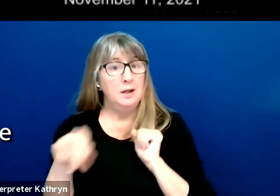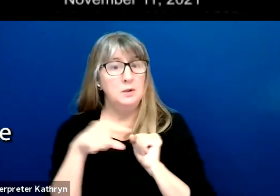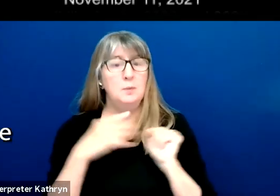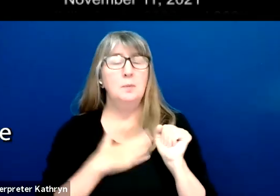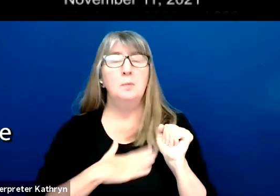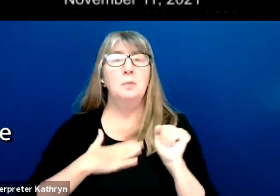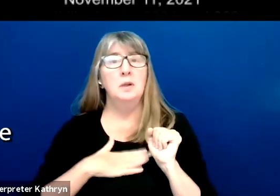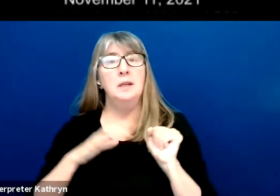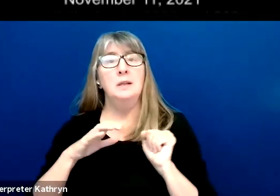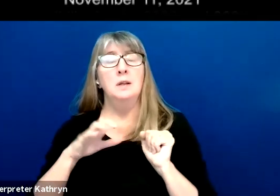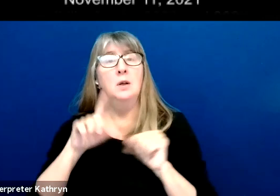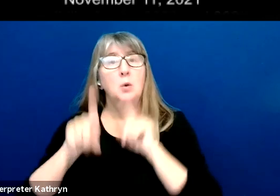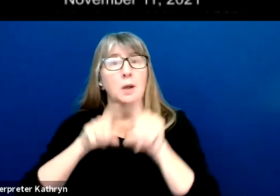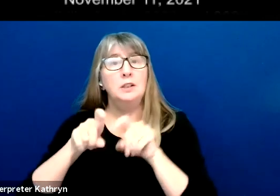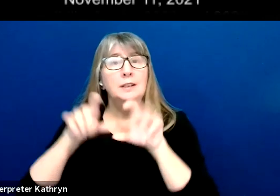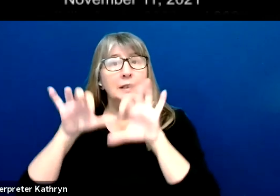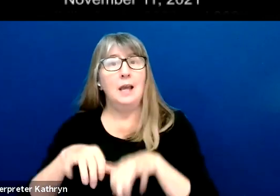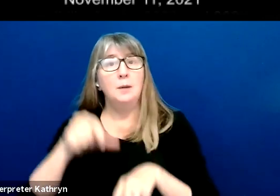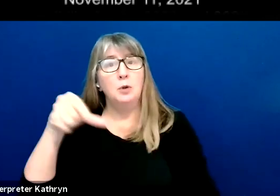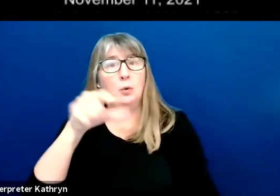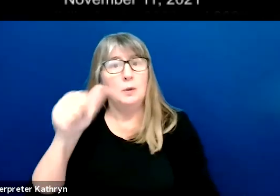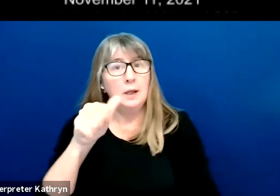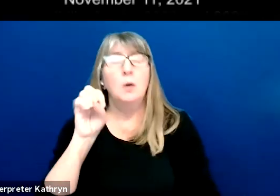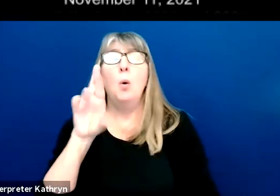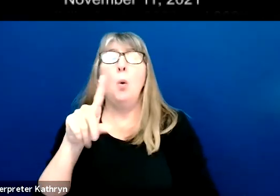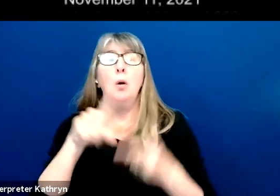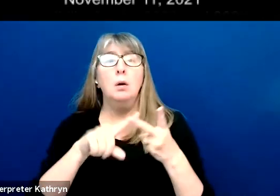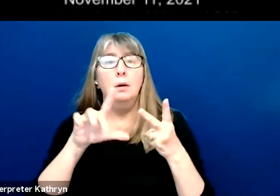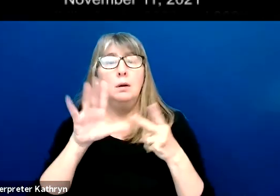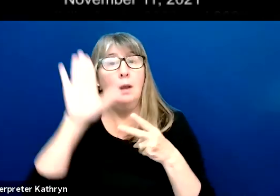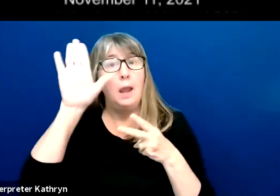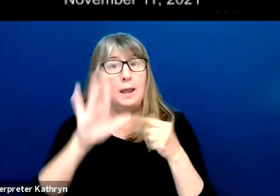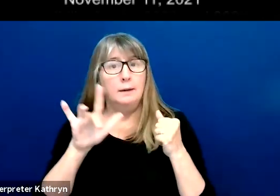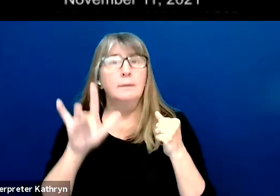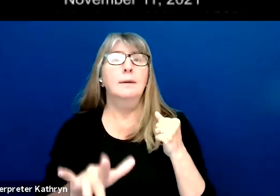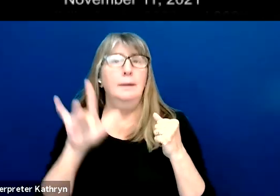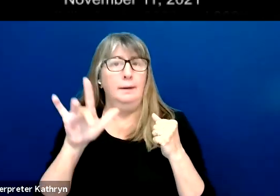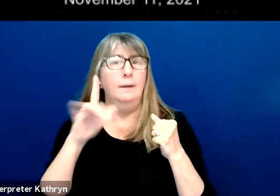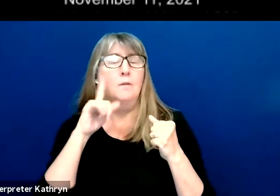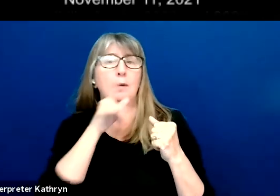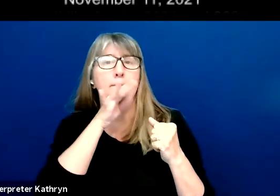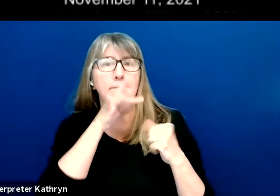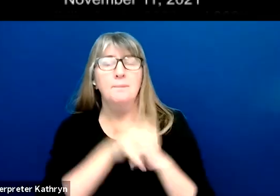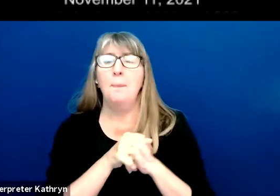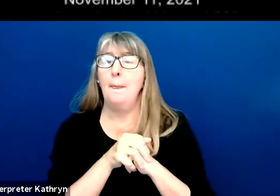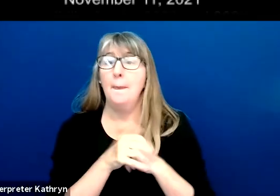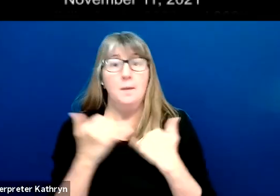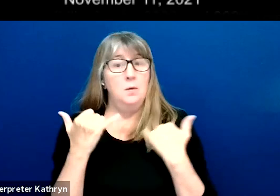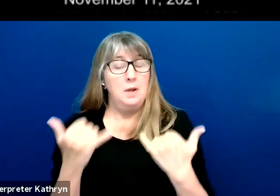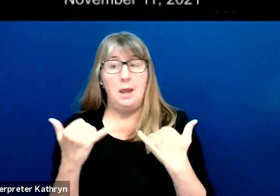your questions in the Q&A or to use the raise hand icon if you'd prefer to ask your question out loud. So with that, we'll go ahead and jump